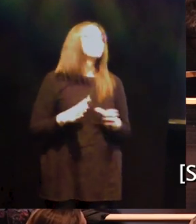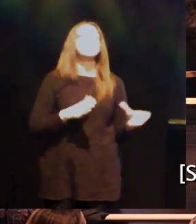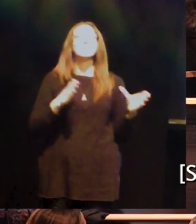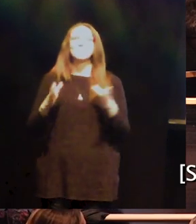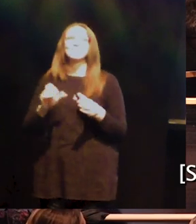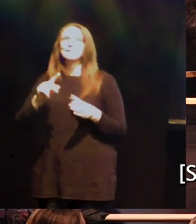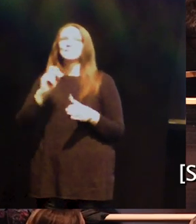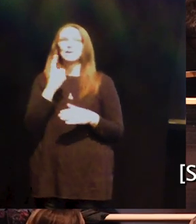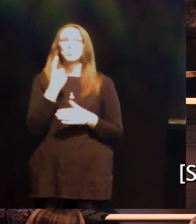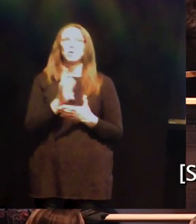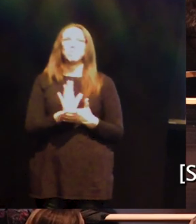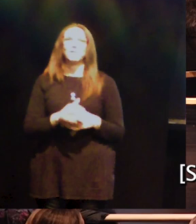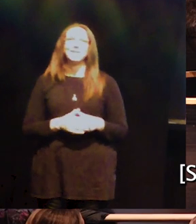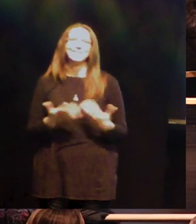one movie.